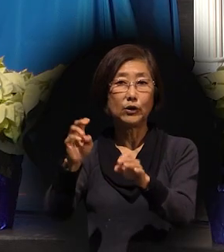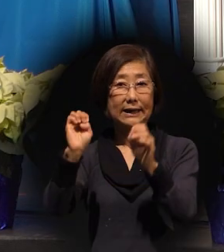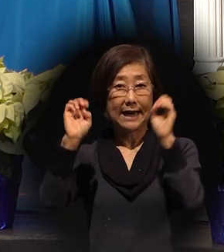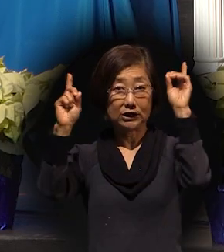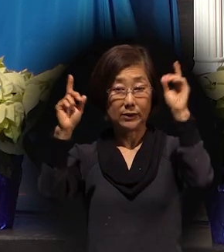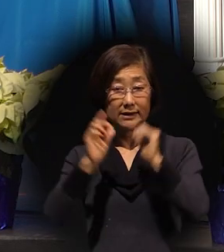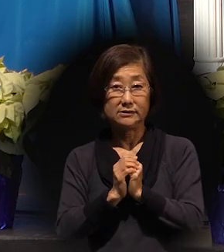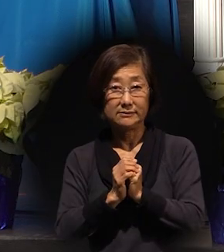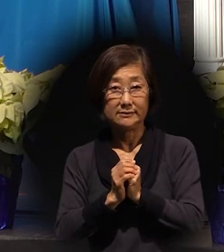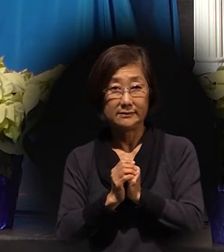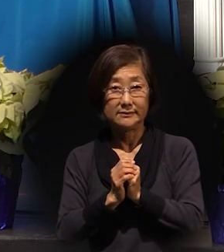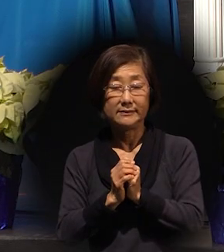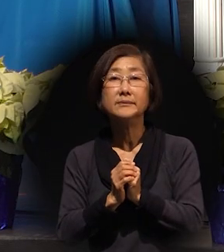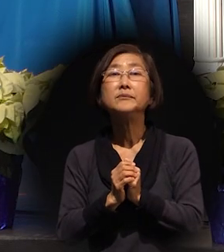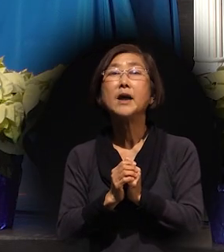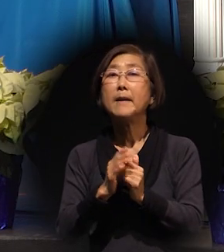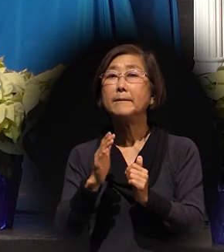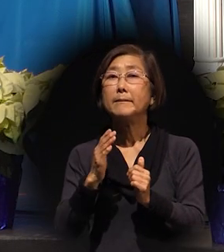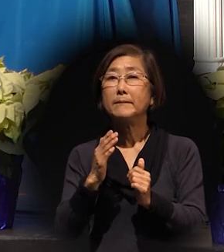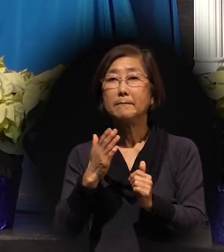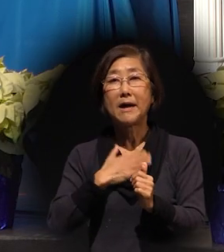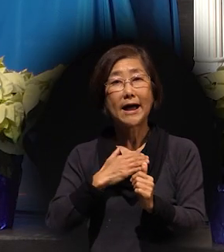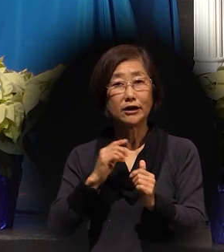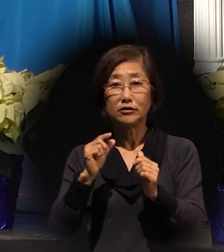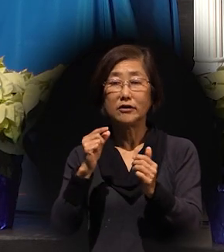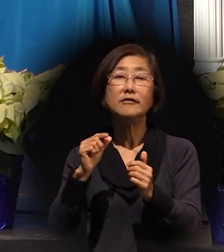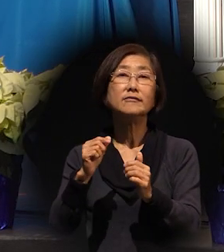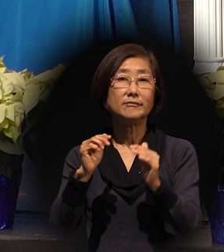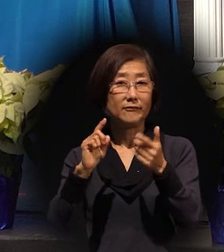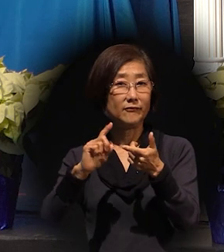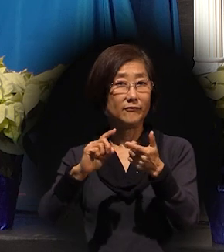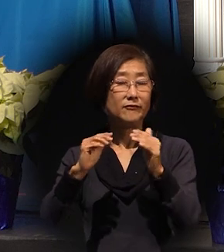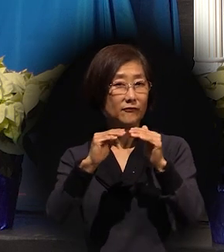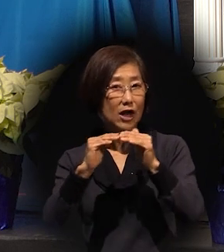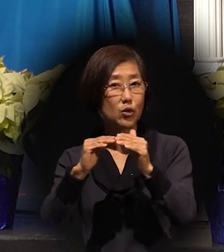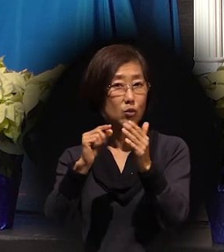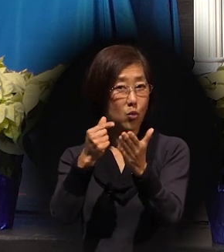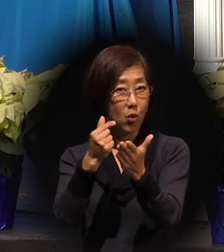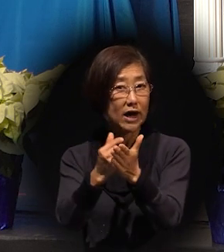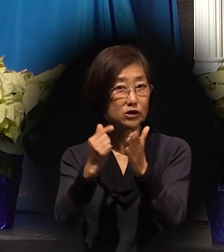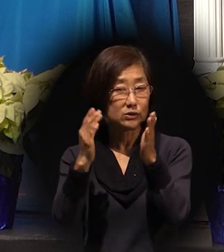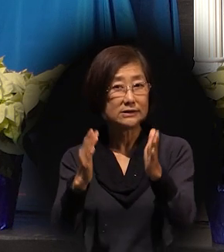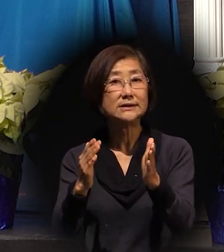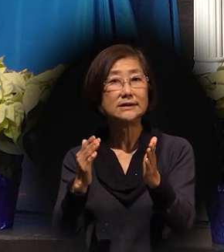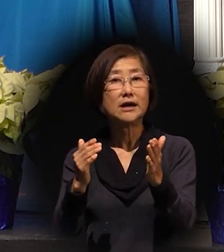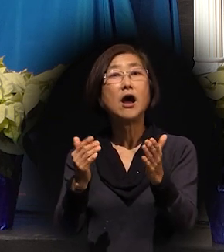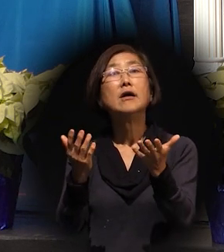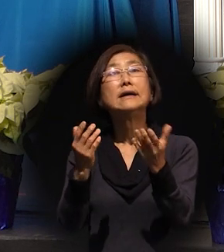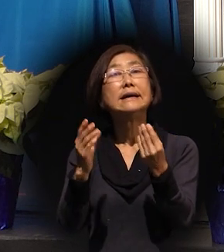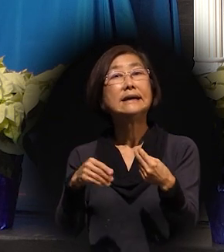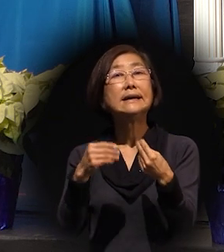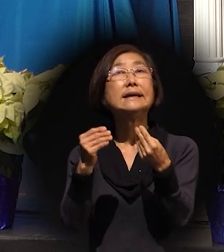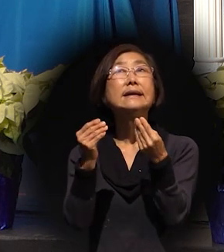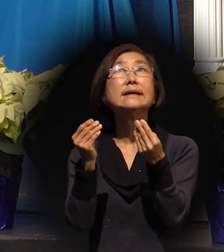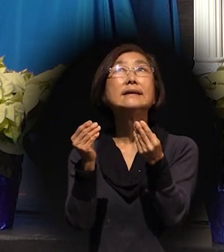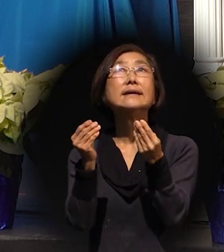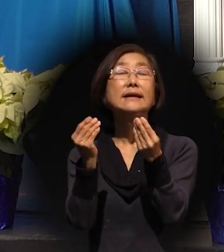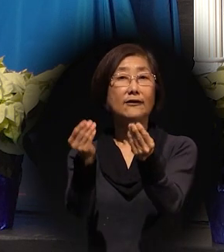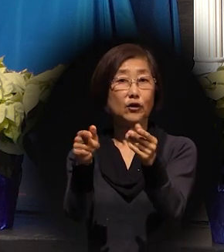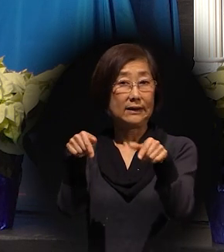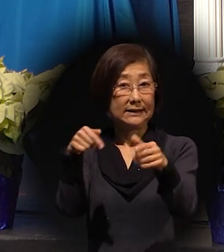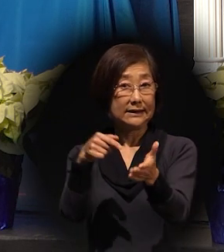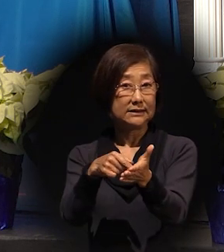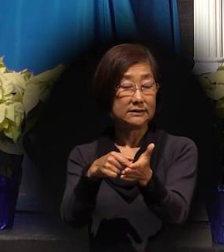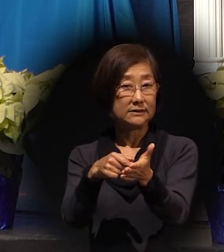So I will be transferring to get my bachelor's degree in secondary education. My fellow graduates and everyone